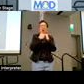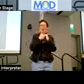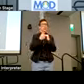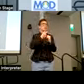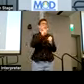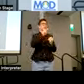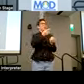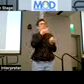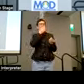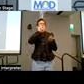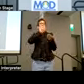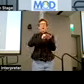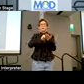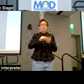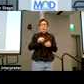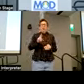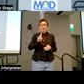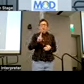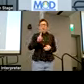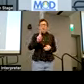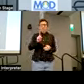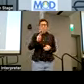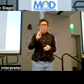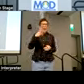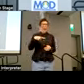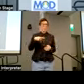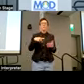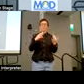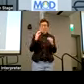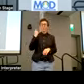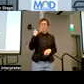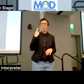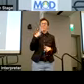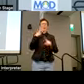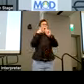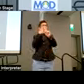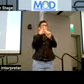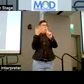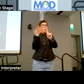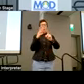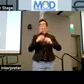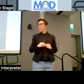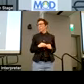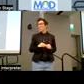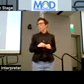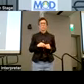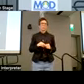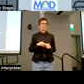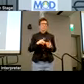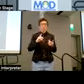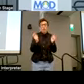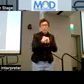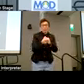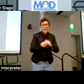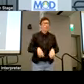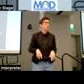to publish a roadmap and we're about really to think about differently. And my objective here really is to, you know, change, you know,